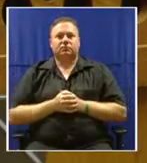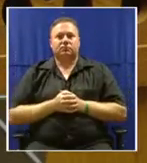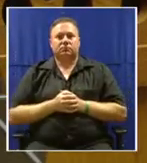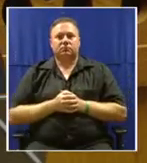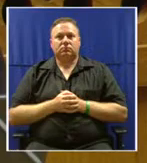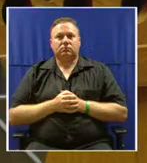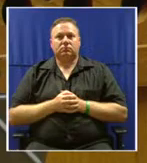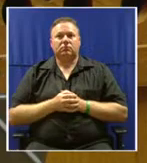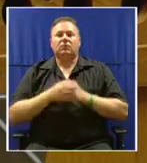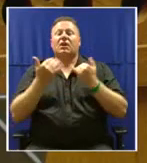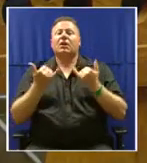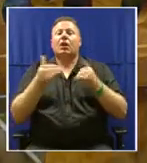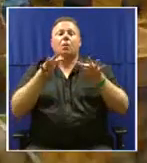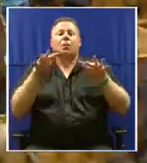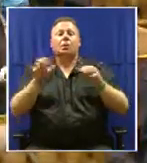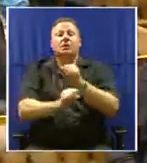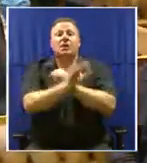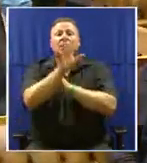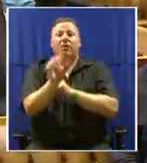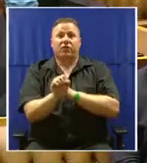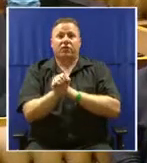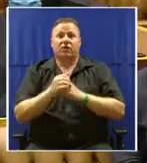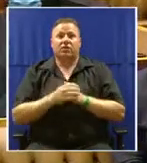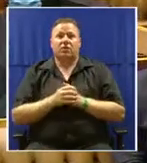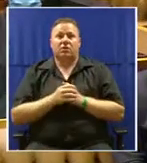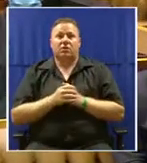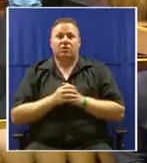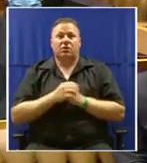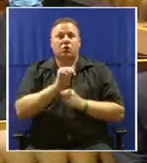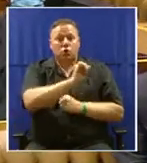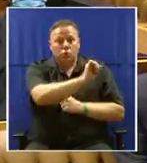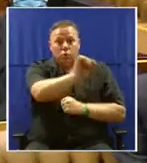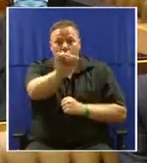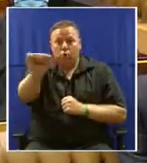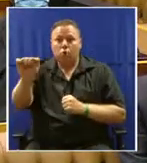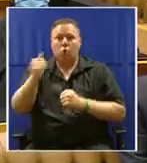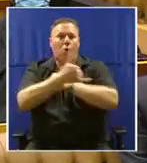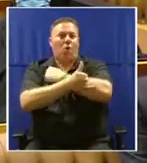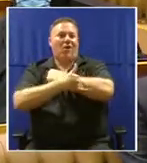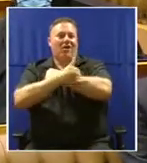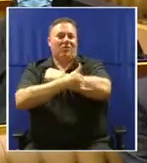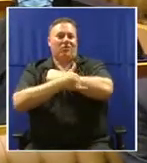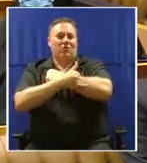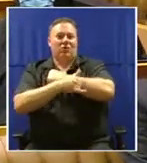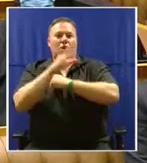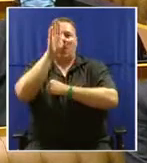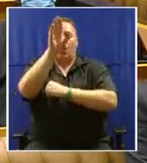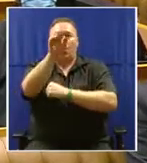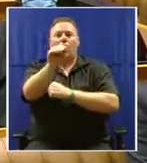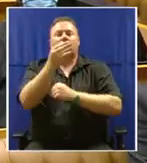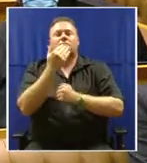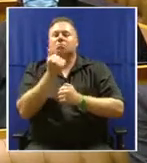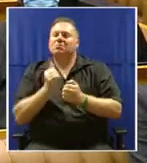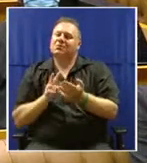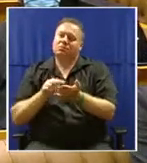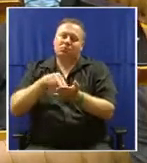Now, people of South Africa, it is your country that calls on you to